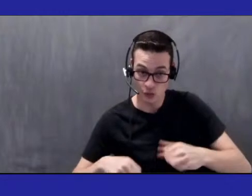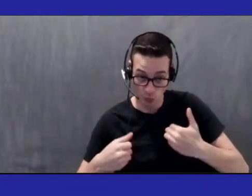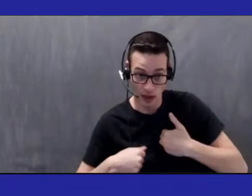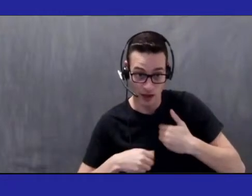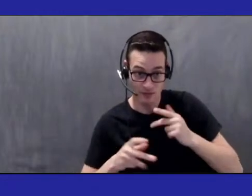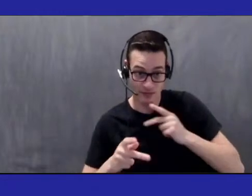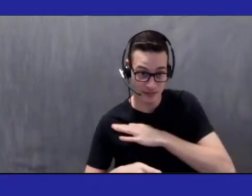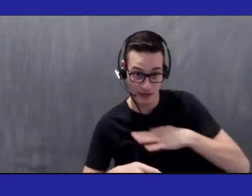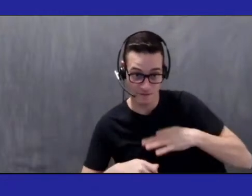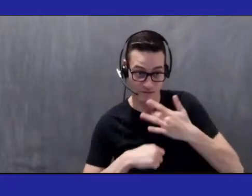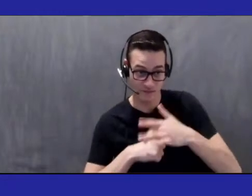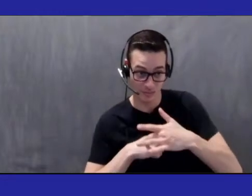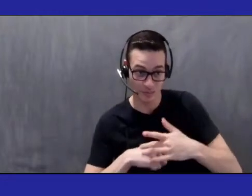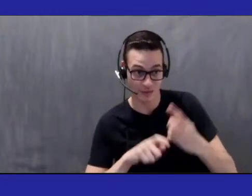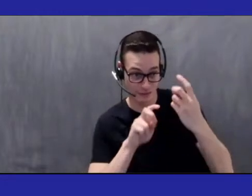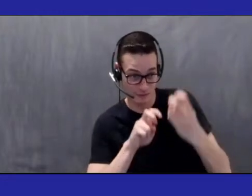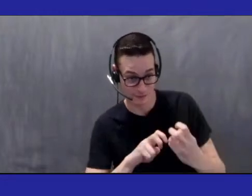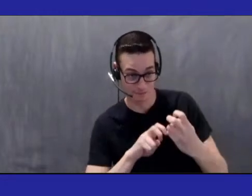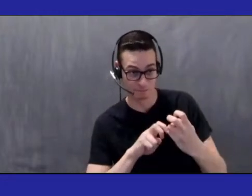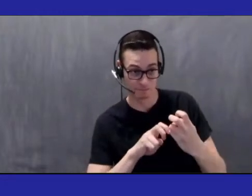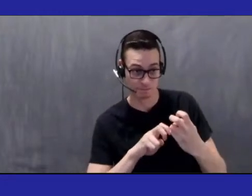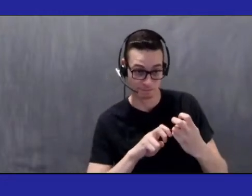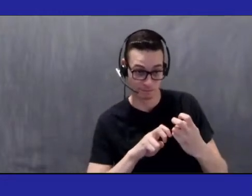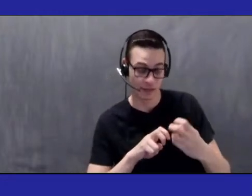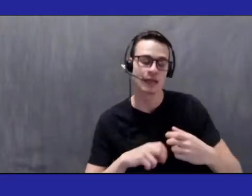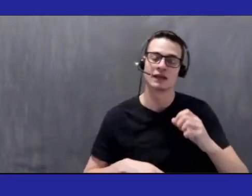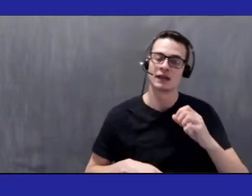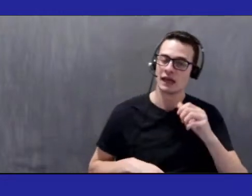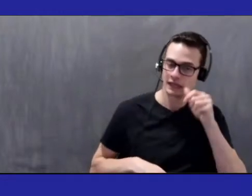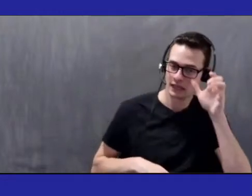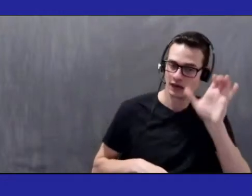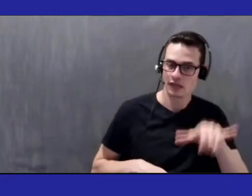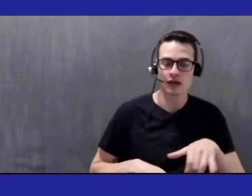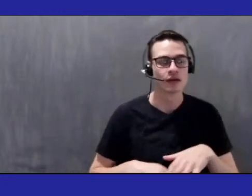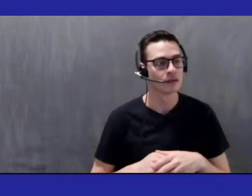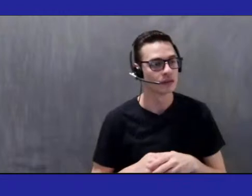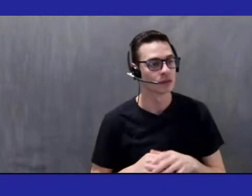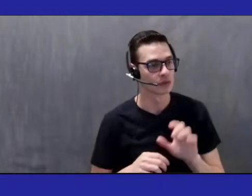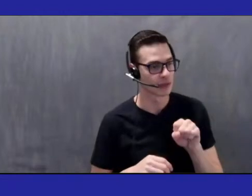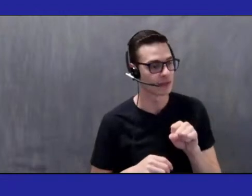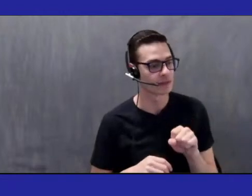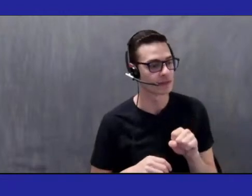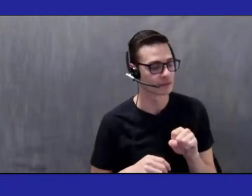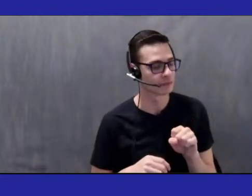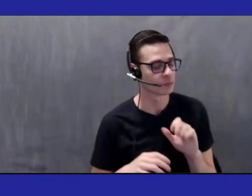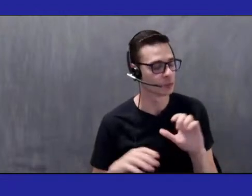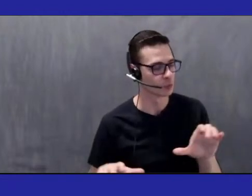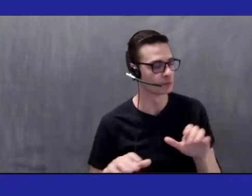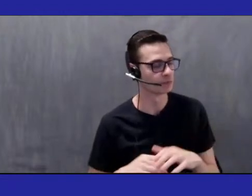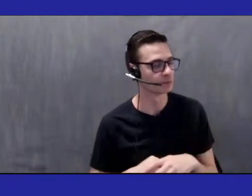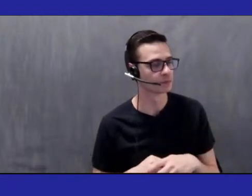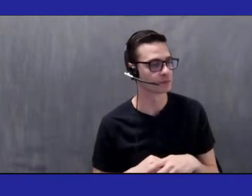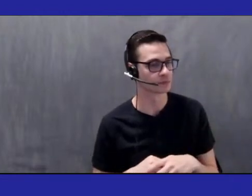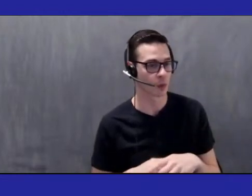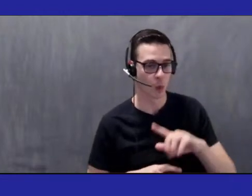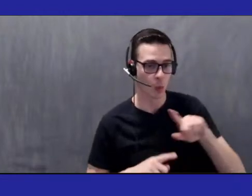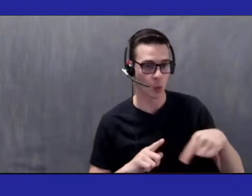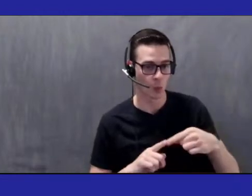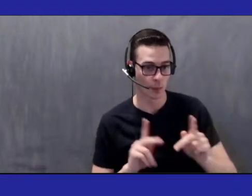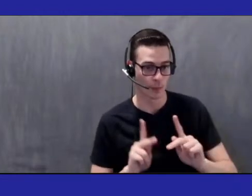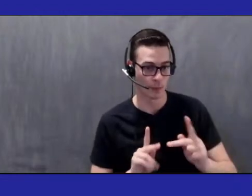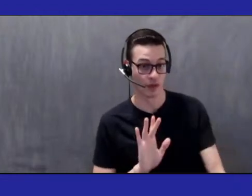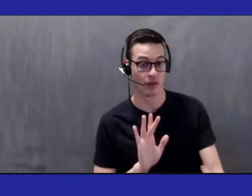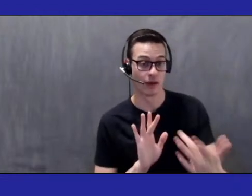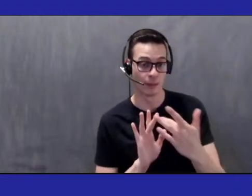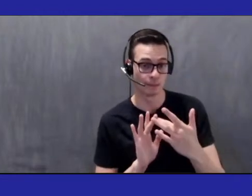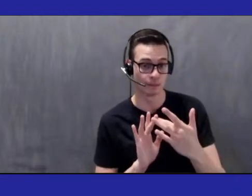them to We do do. that? We I didn't do. hear that. Yeah. So through that website and other forums, when vendors reach out to us,